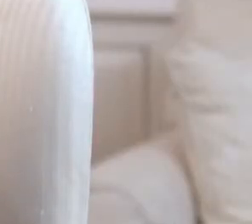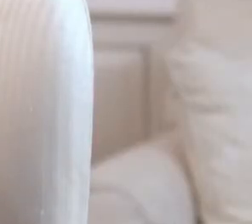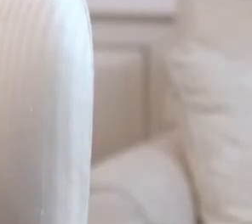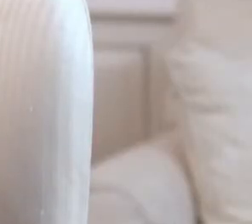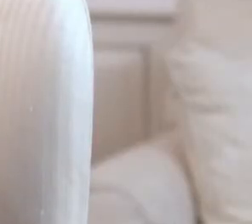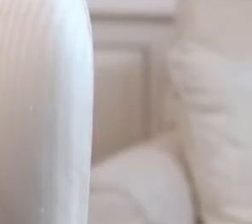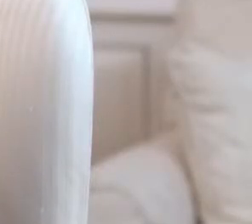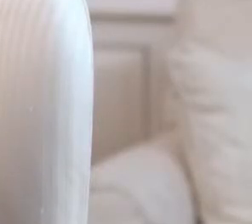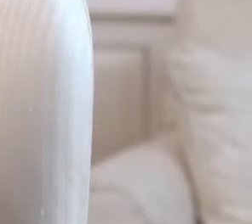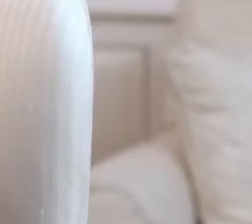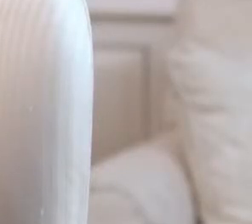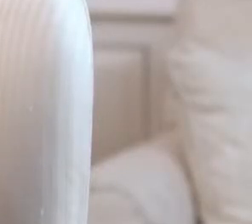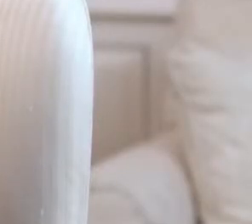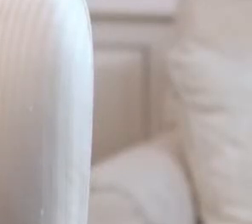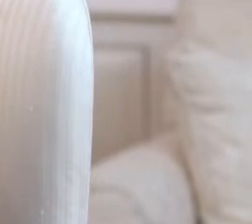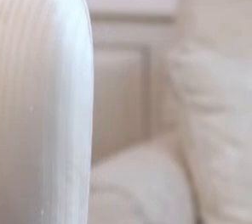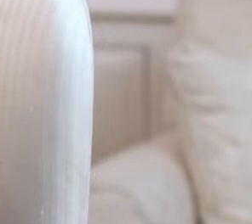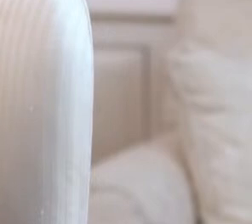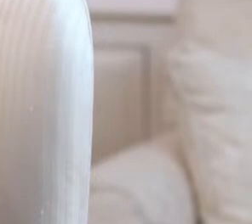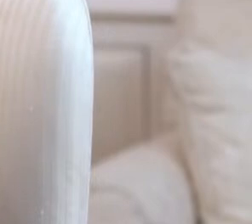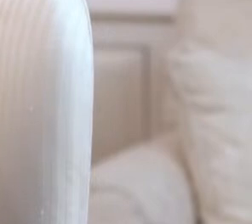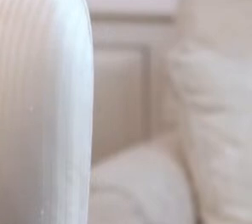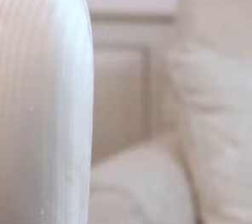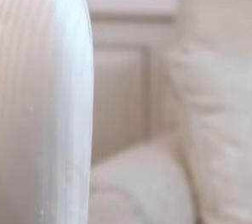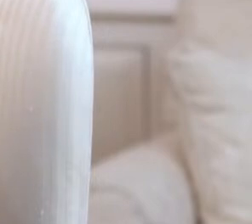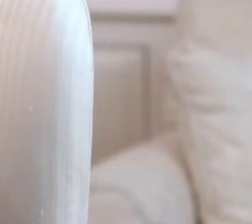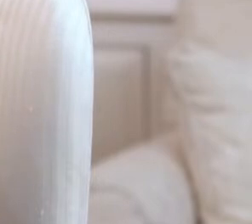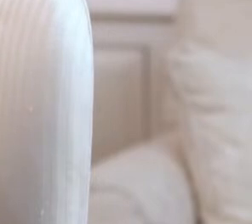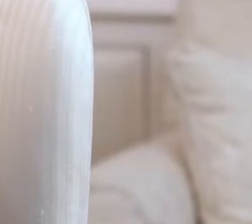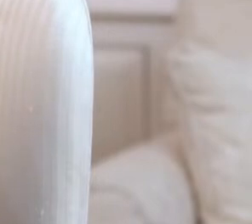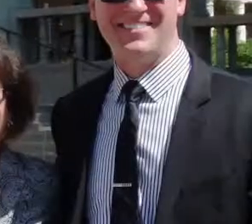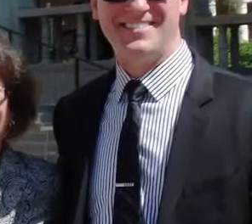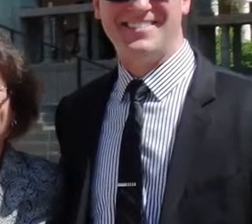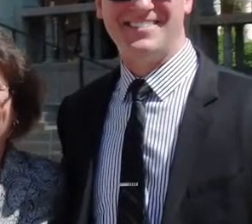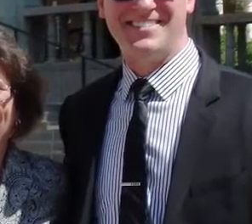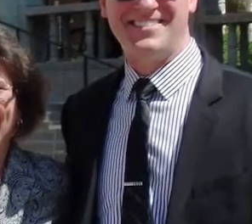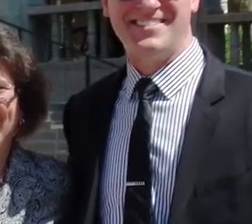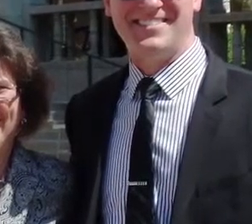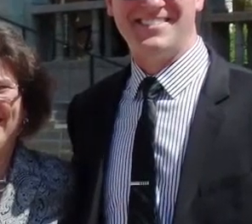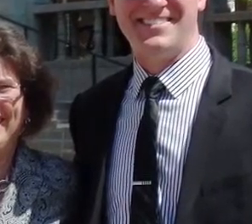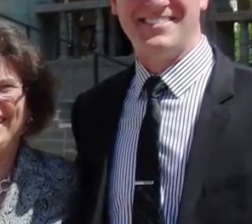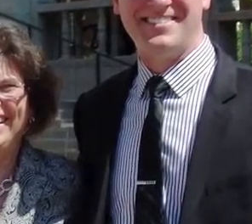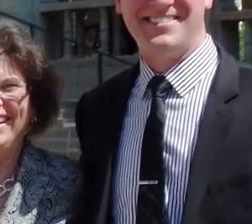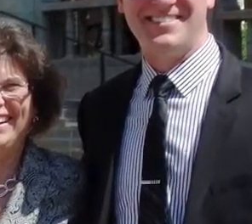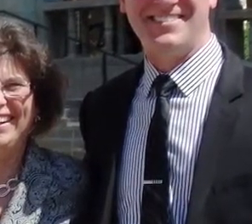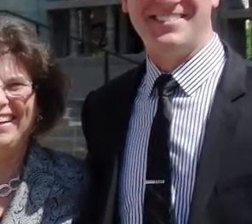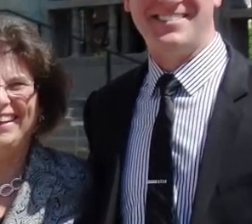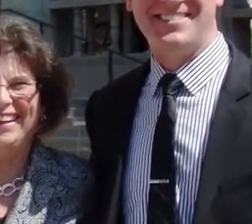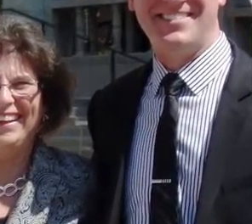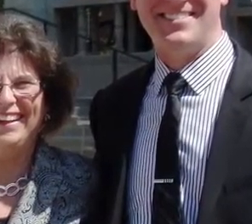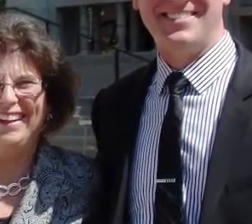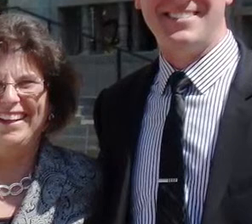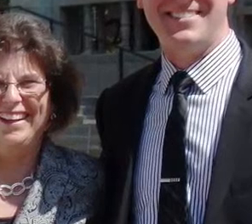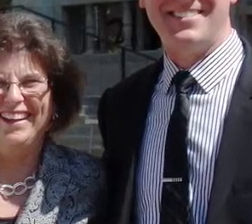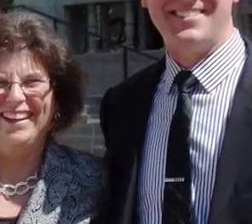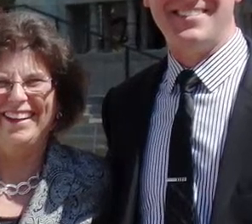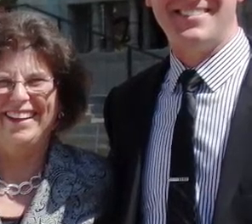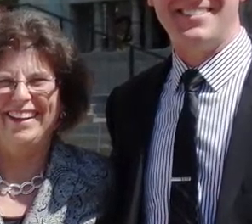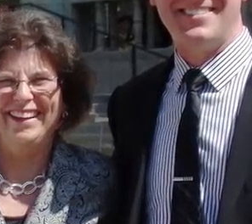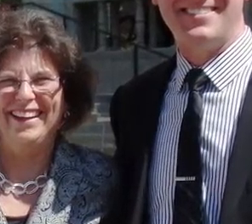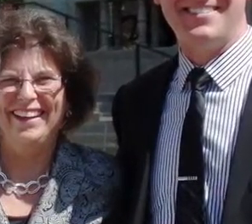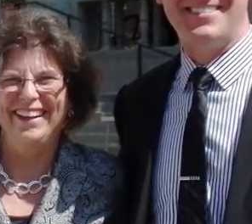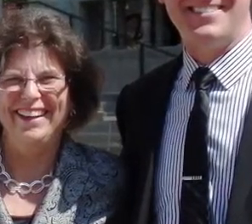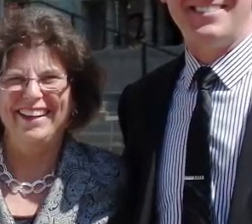great appreciation for impact of trauma, you take it everywhere with you. It just is a natural